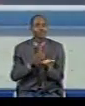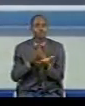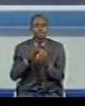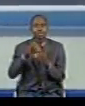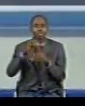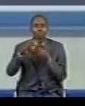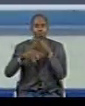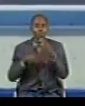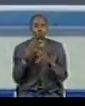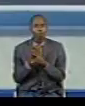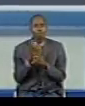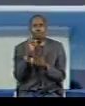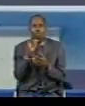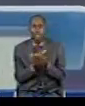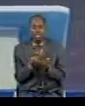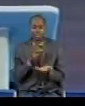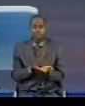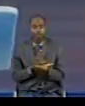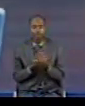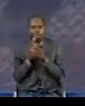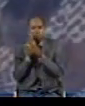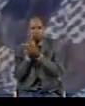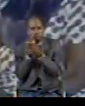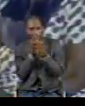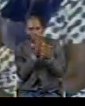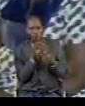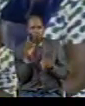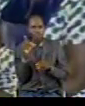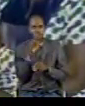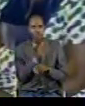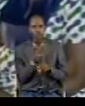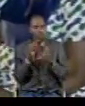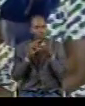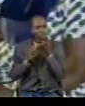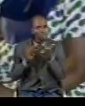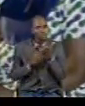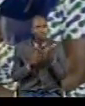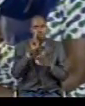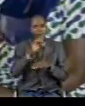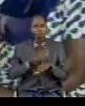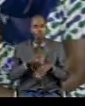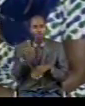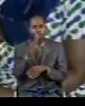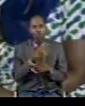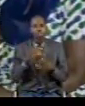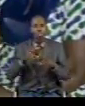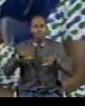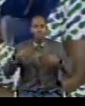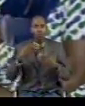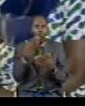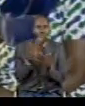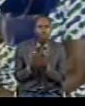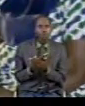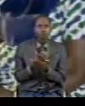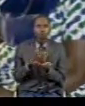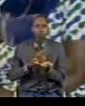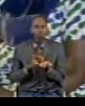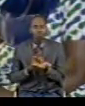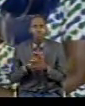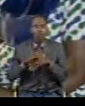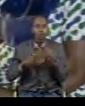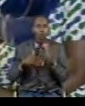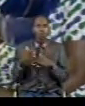you, he's examining you, he's treating you, he's helping you all the. How do you want to live with the richest man